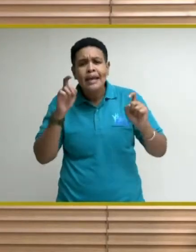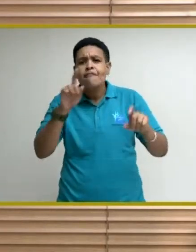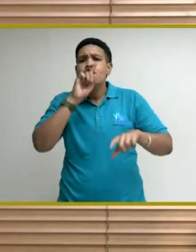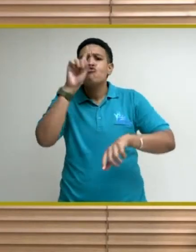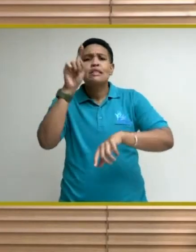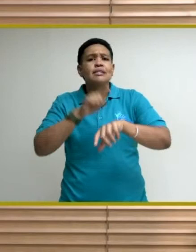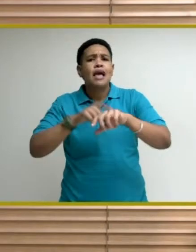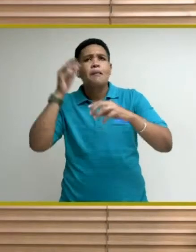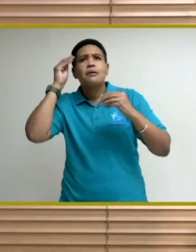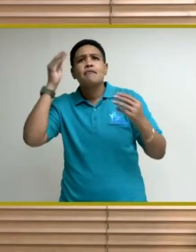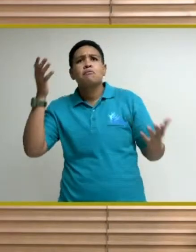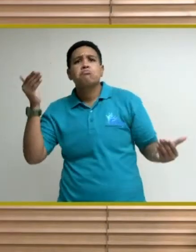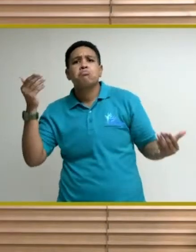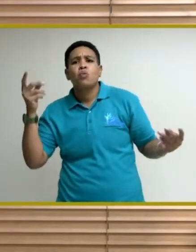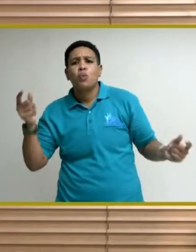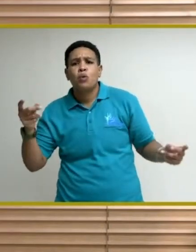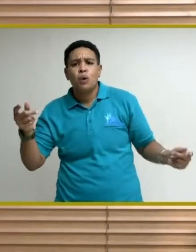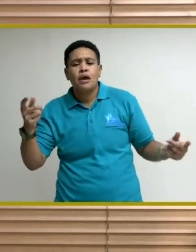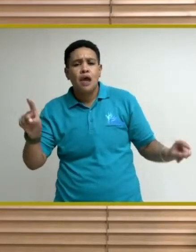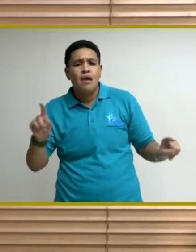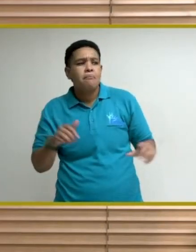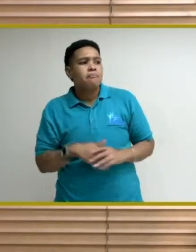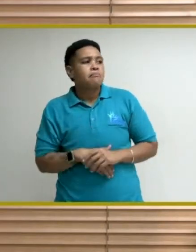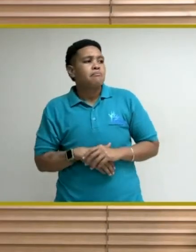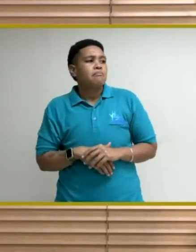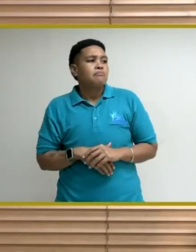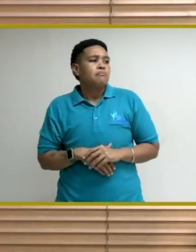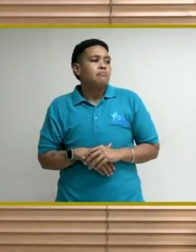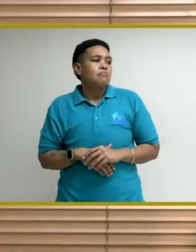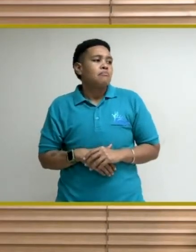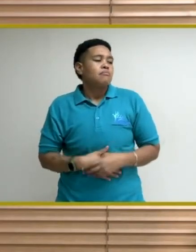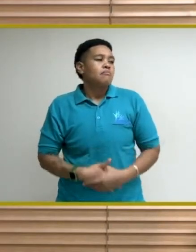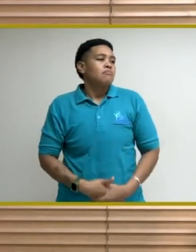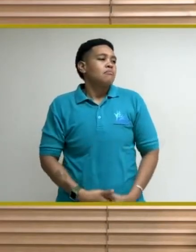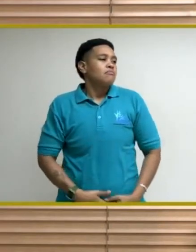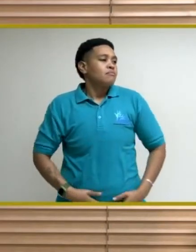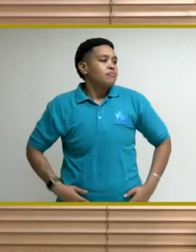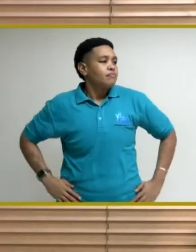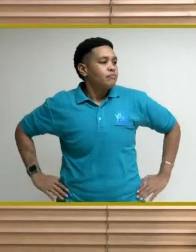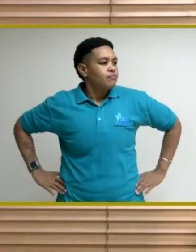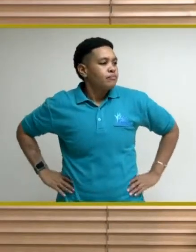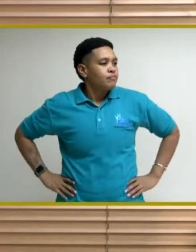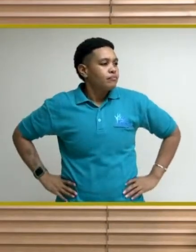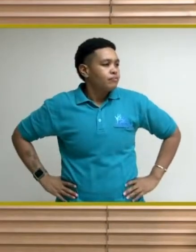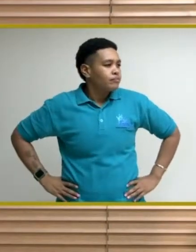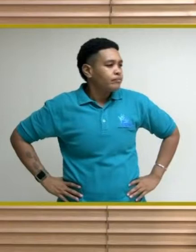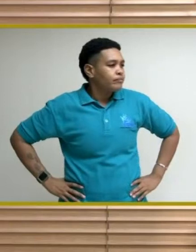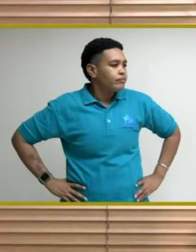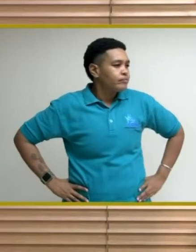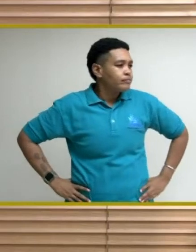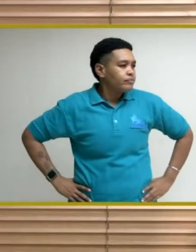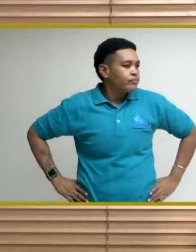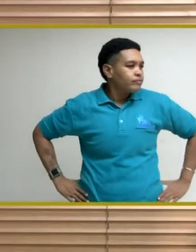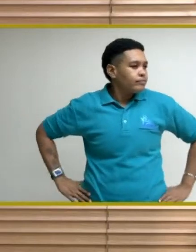real-time information, and it gives critical data points that allows us to